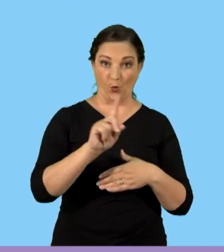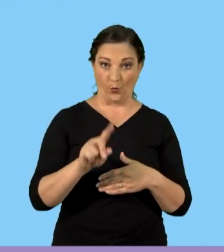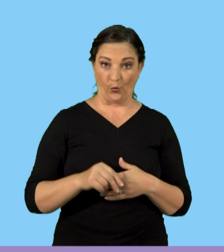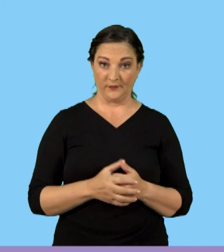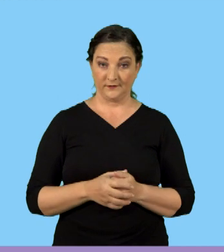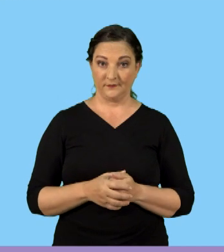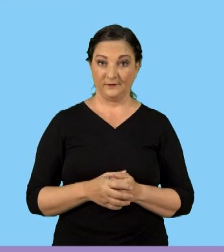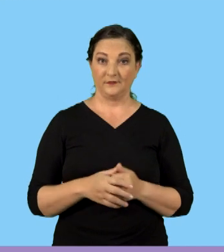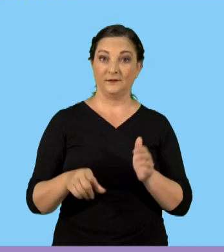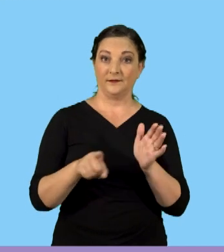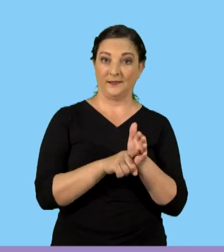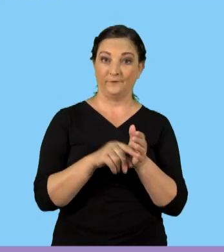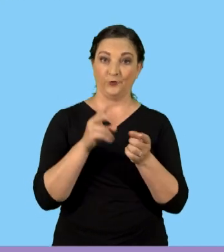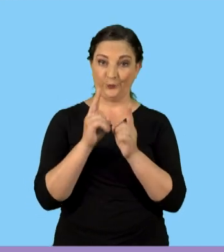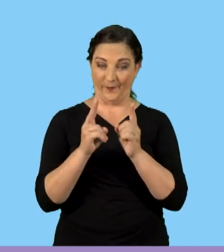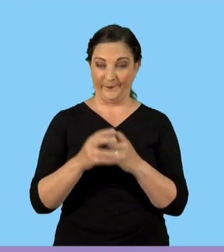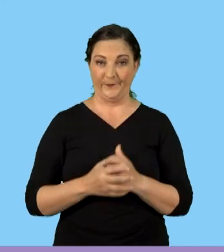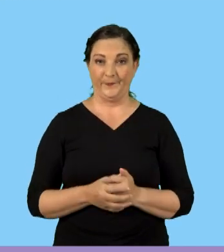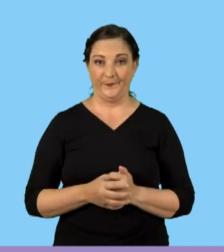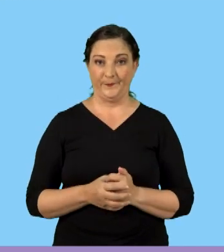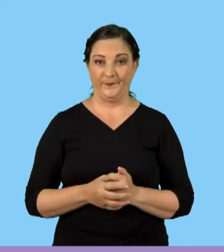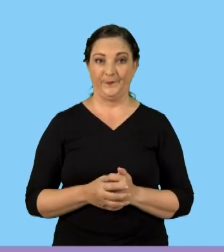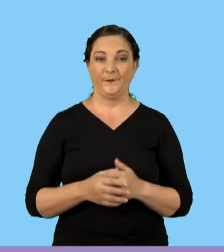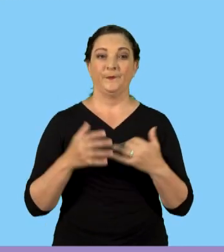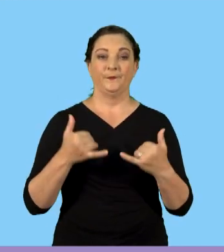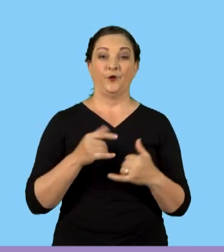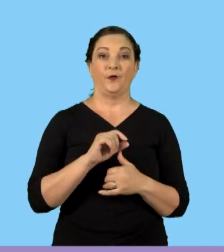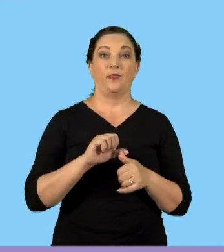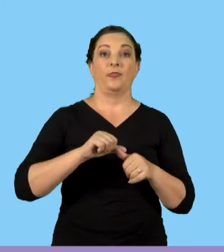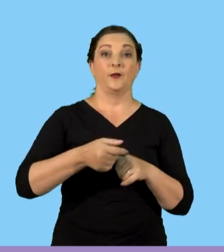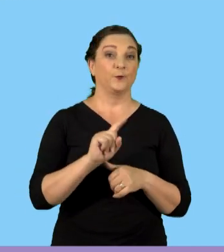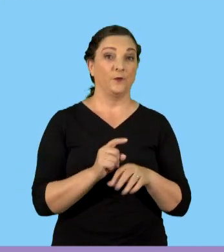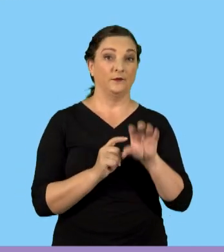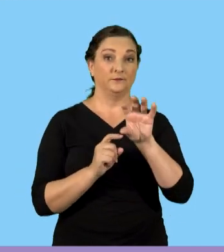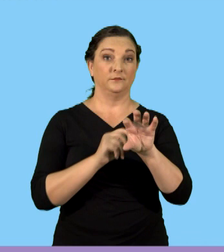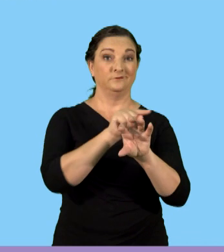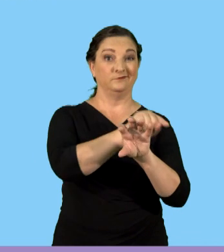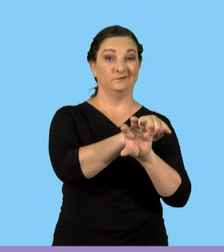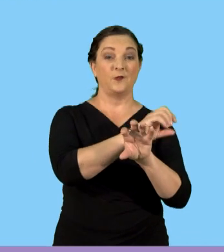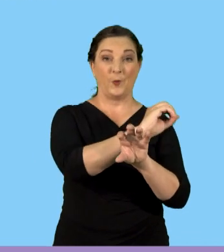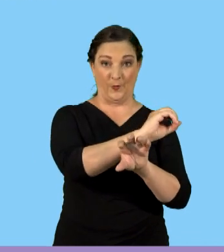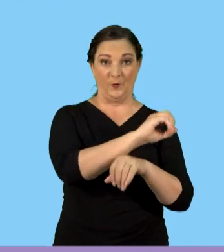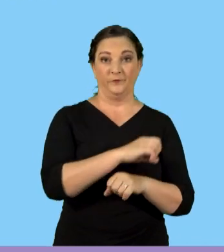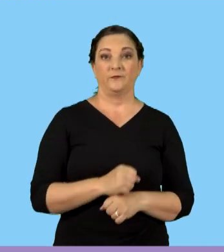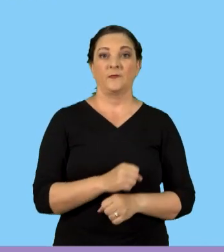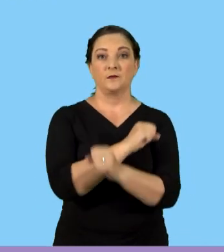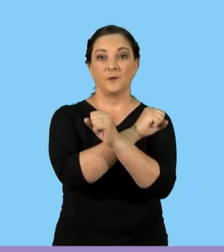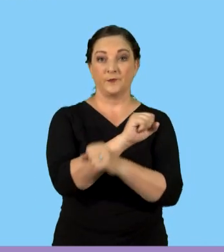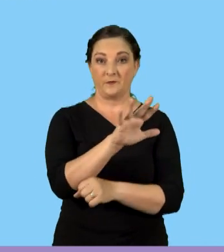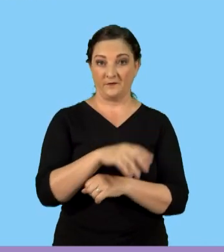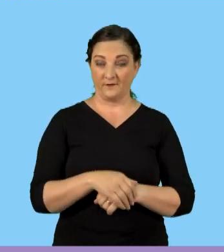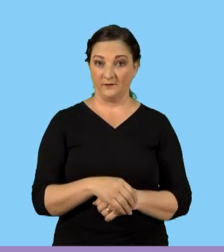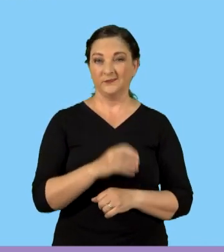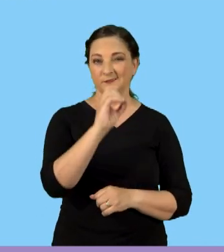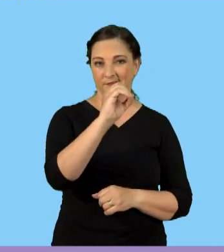to give us a negative 12. What about the next one there? That is 0 multiplied by 5, that is 0. And